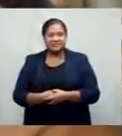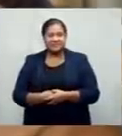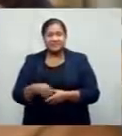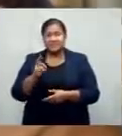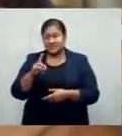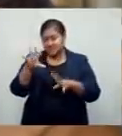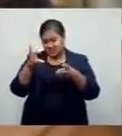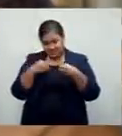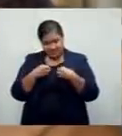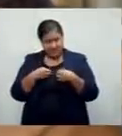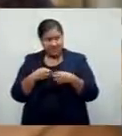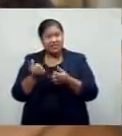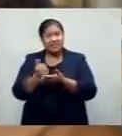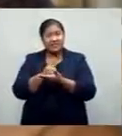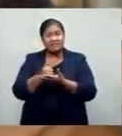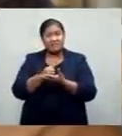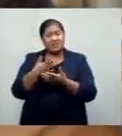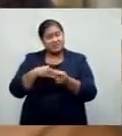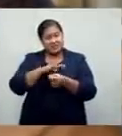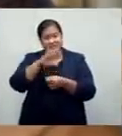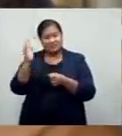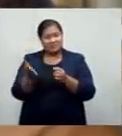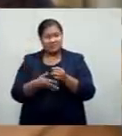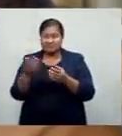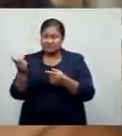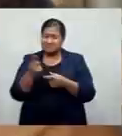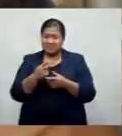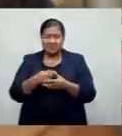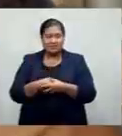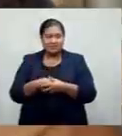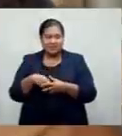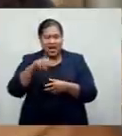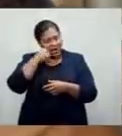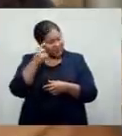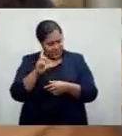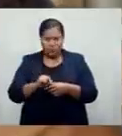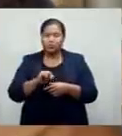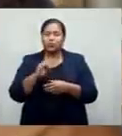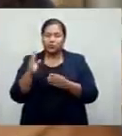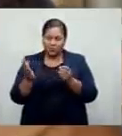number and my harvesting team, and I will do the harvesting.